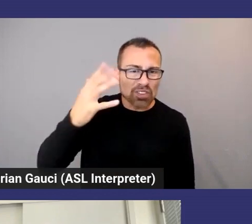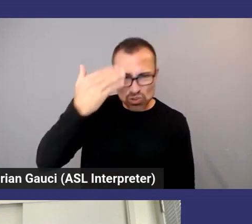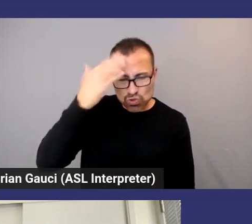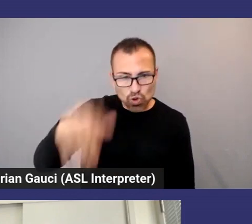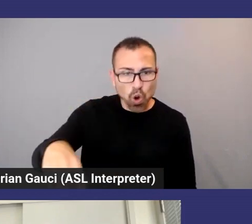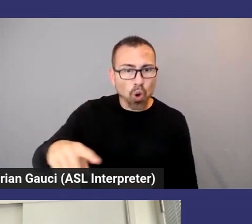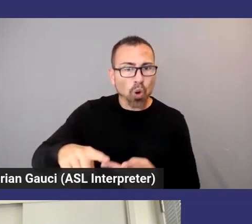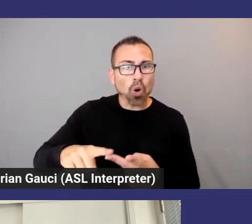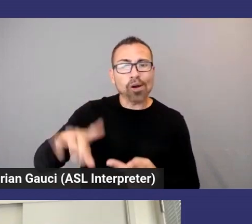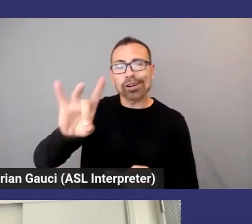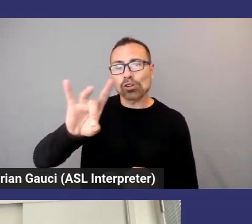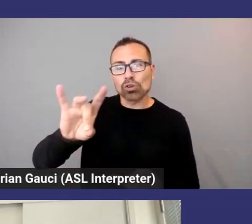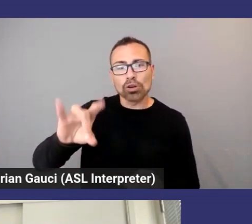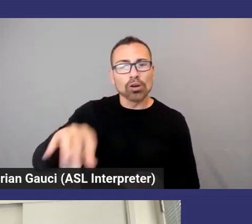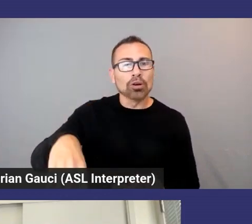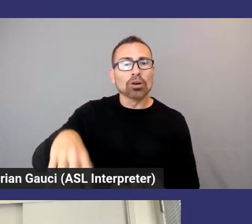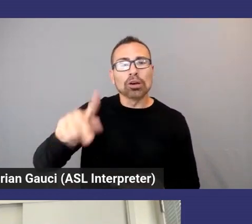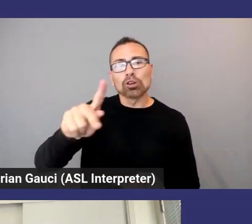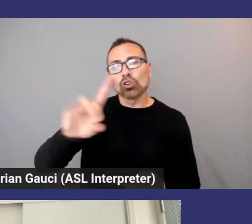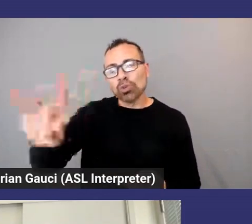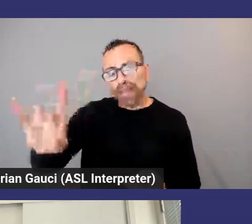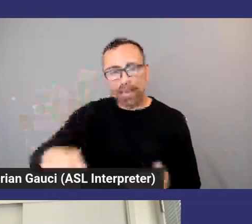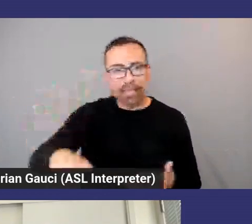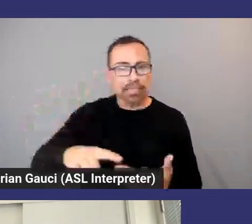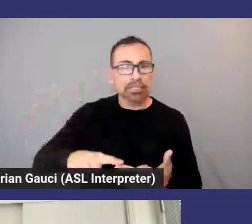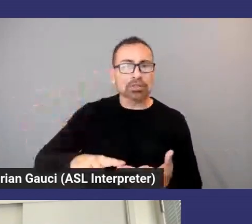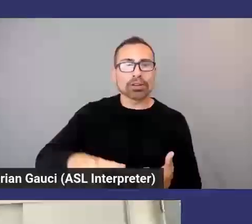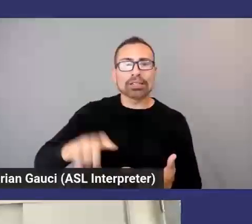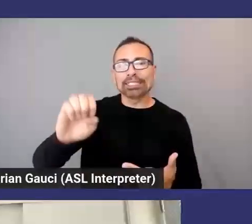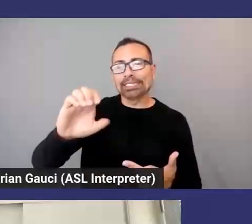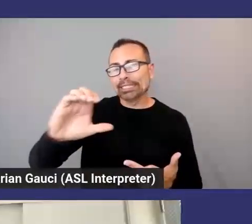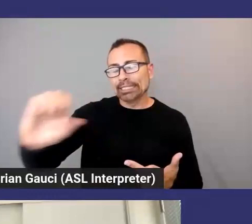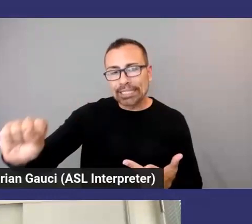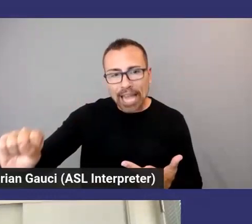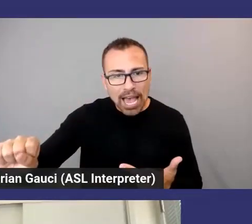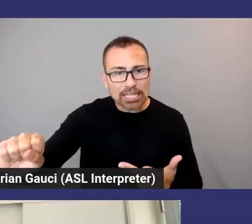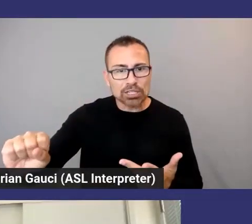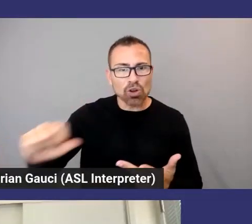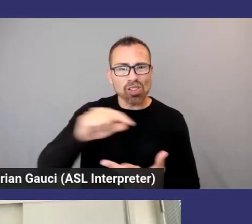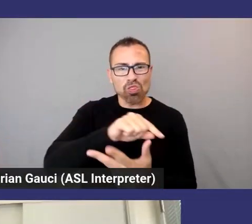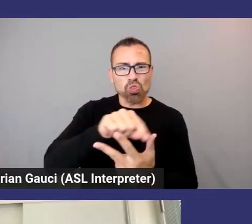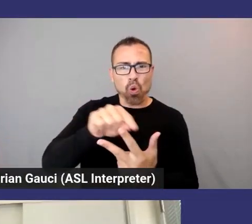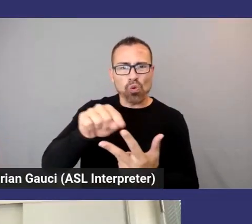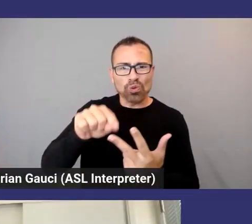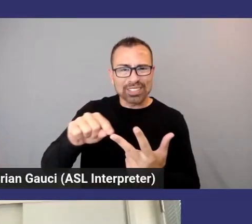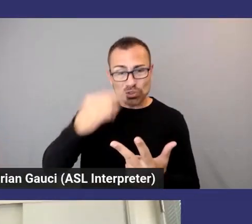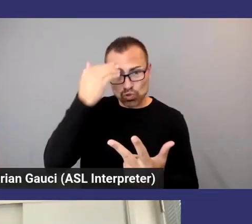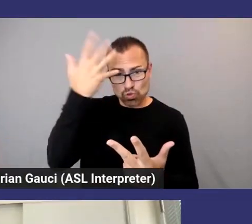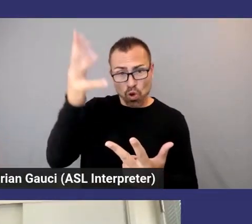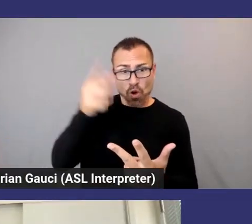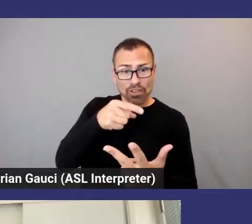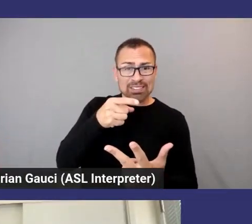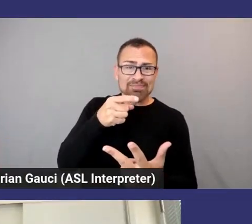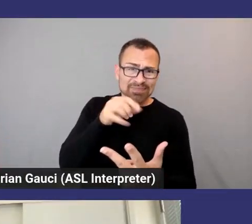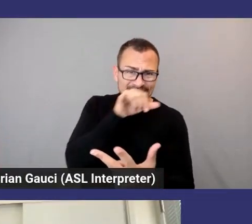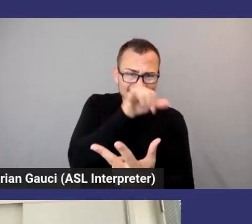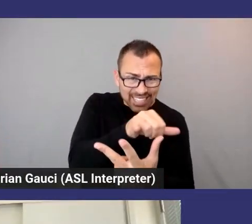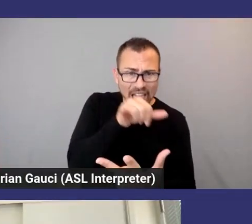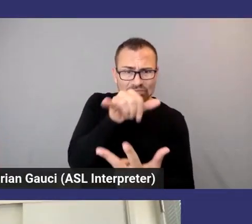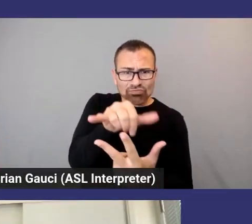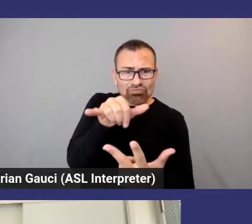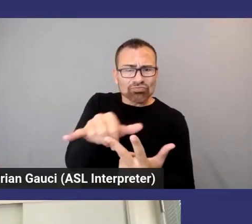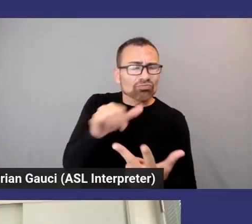you're with ECS, stay with ECS. So that kind of a thing, right? Just giving admins and developers kind of tools that make sense to them, meeting them where they're